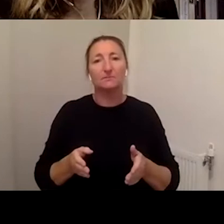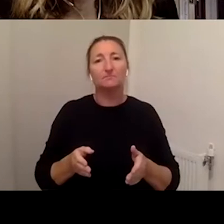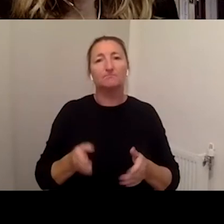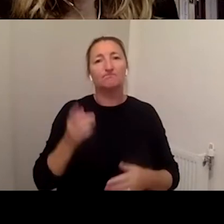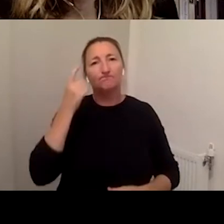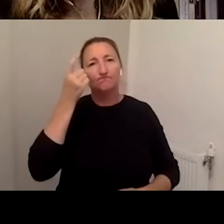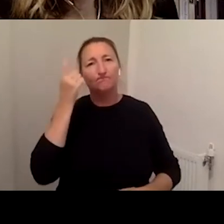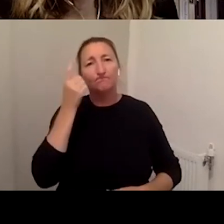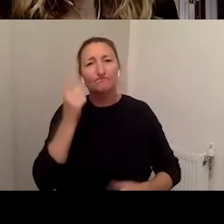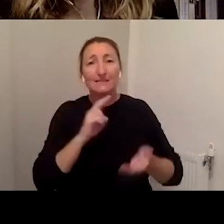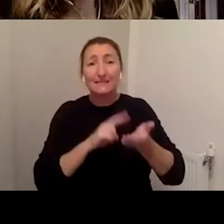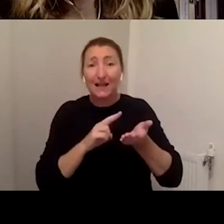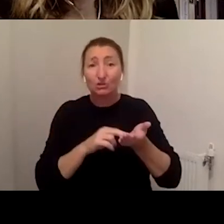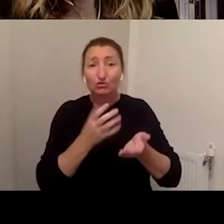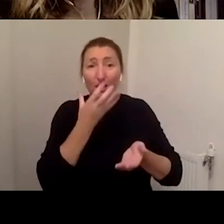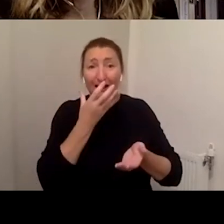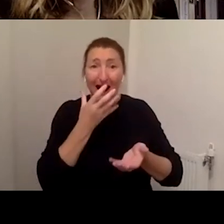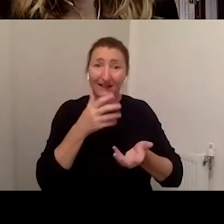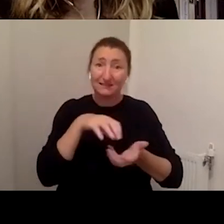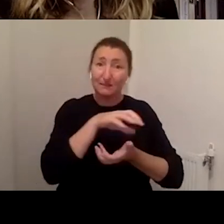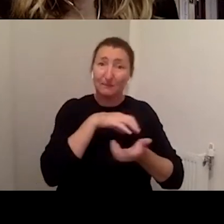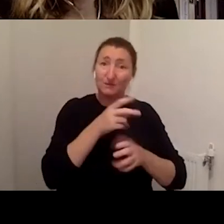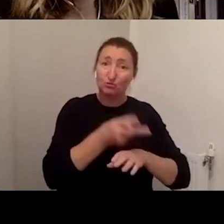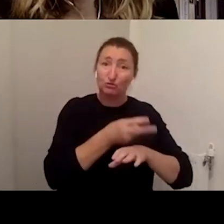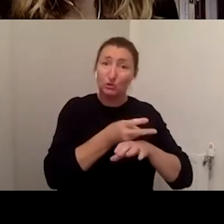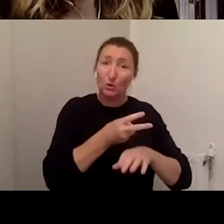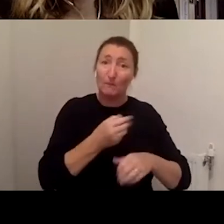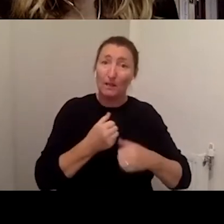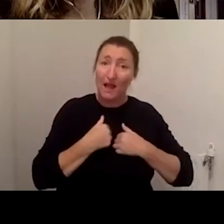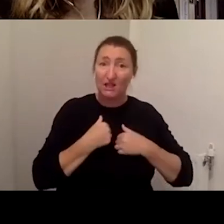natural gas in that mix, right? And I think